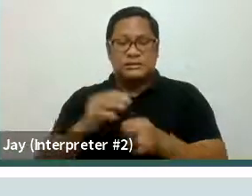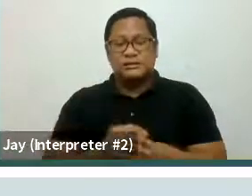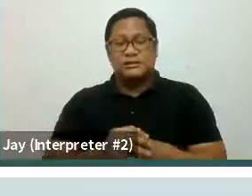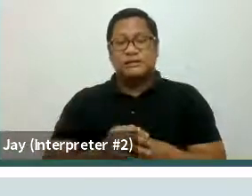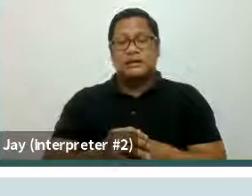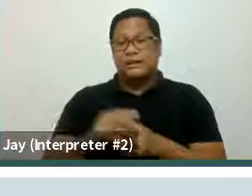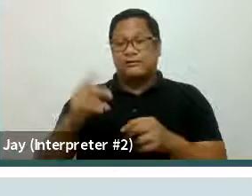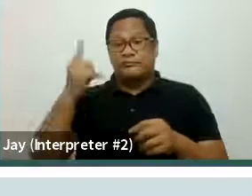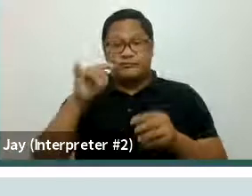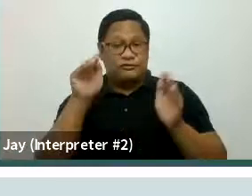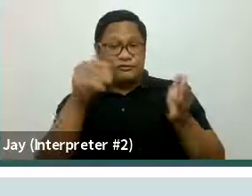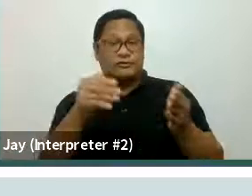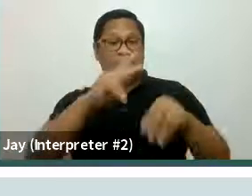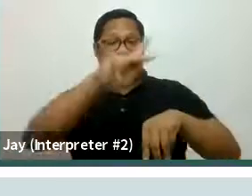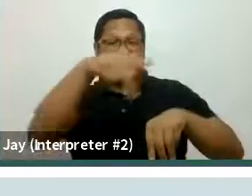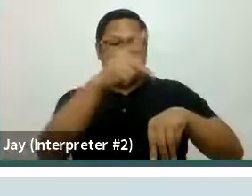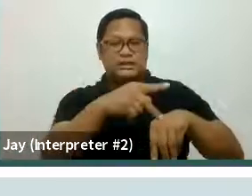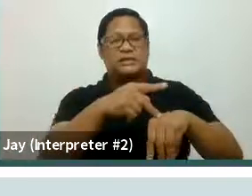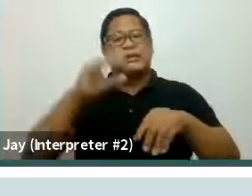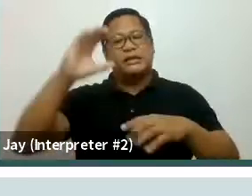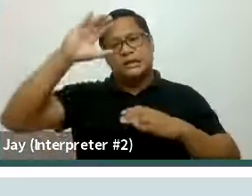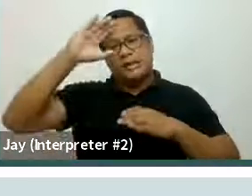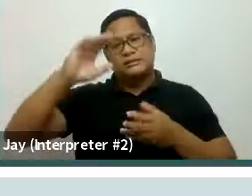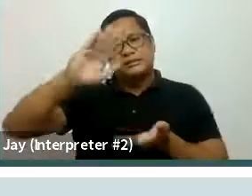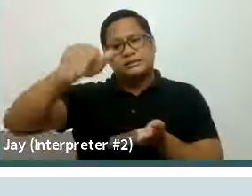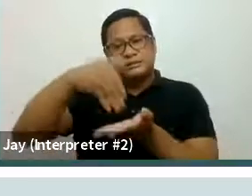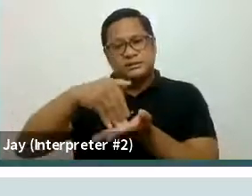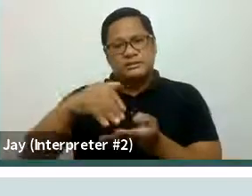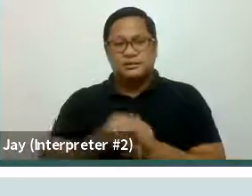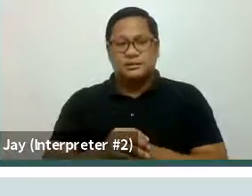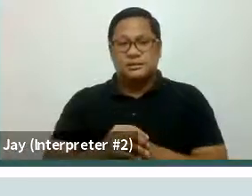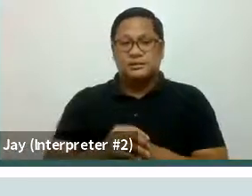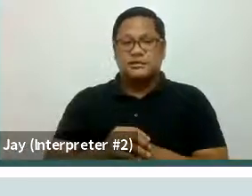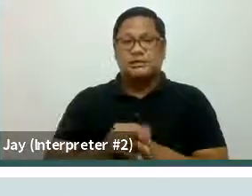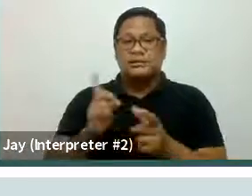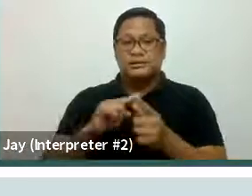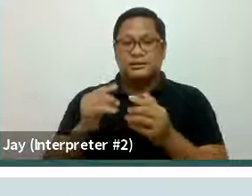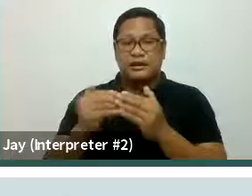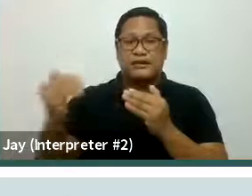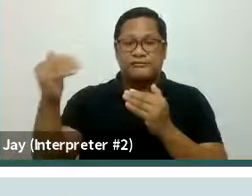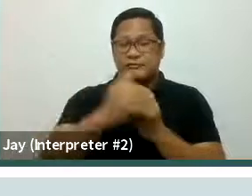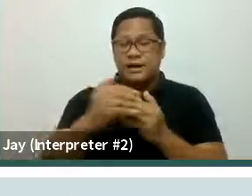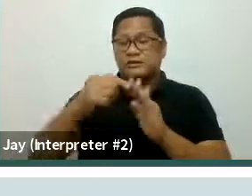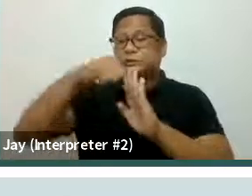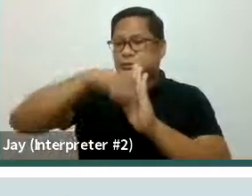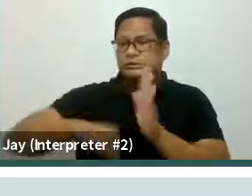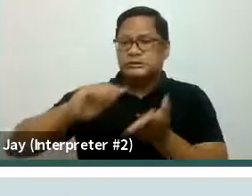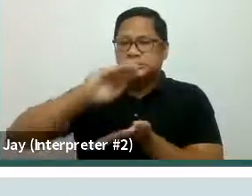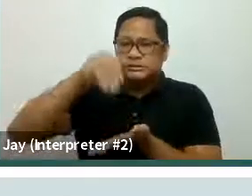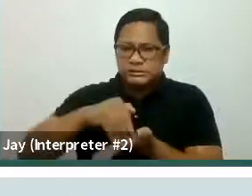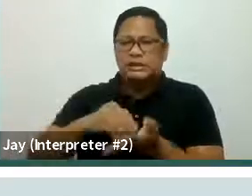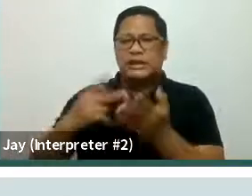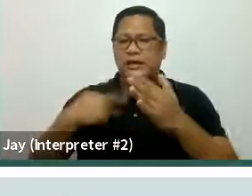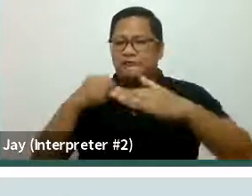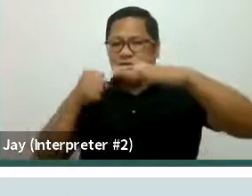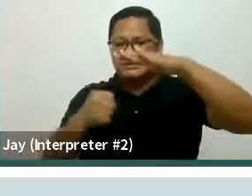is the Philippine Cancer Center, and Advanced Comprehensive Center, which have a subnational